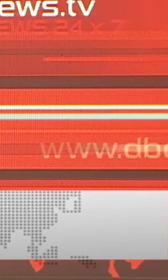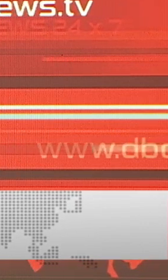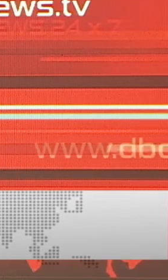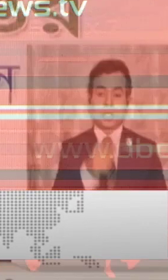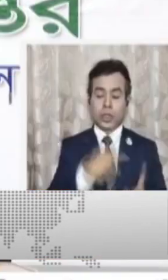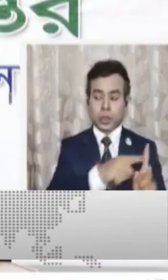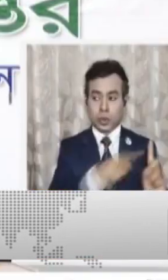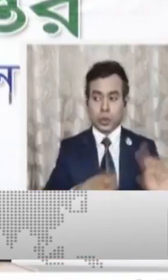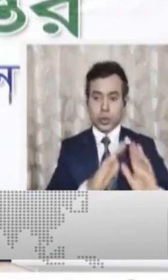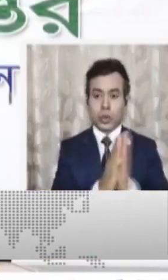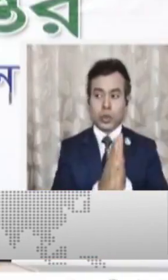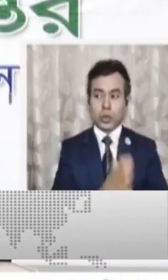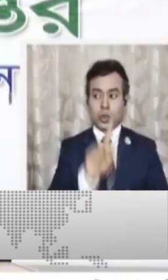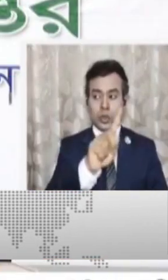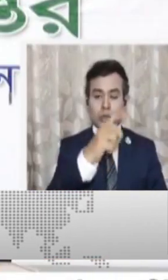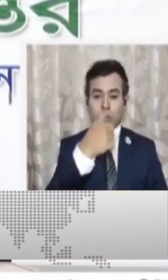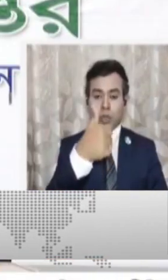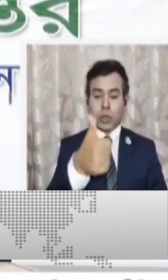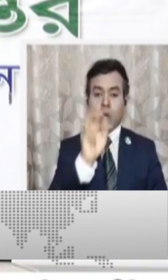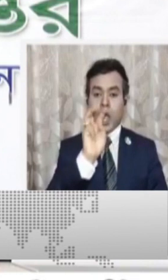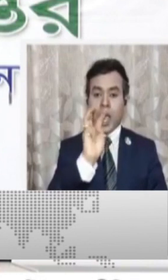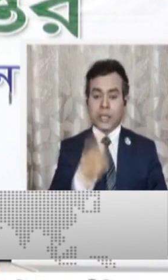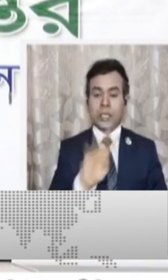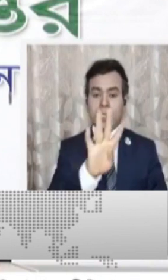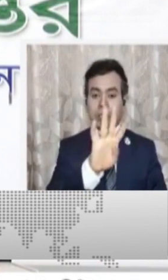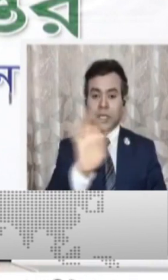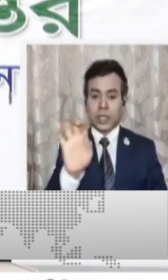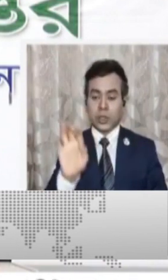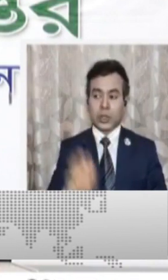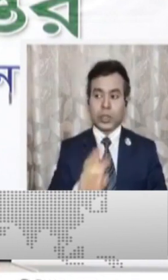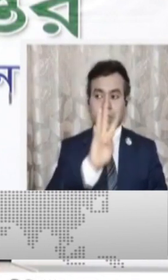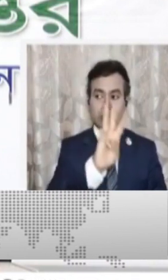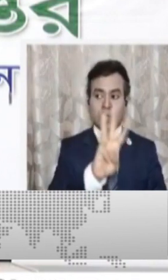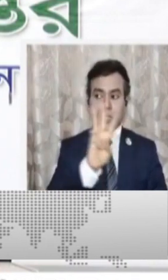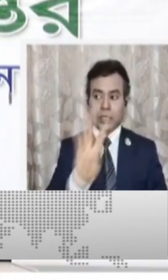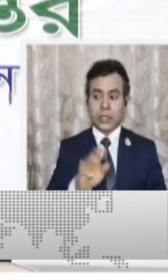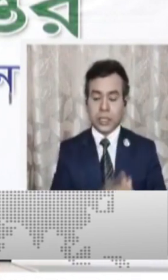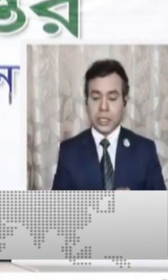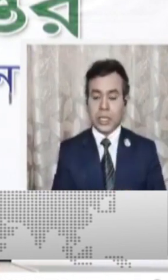1,22,660. 24 ghontay